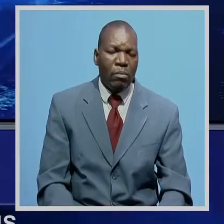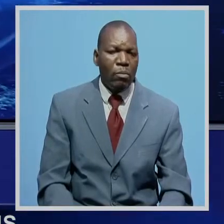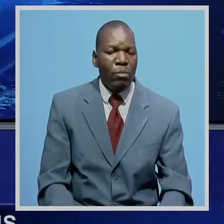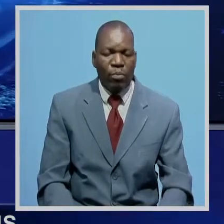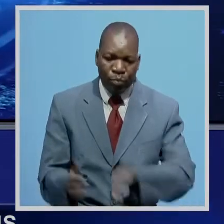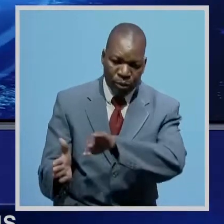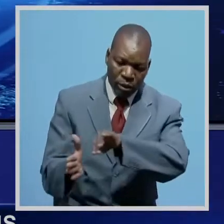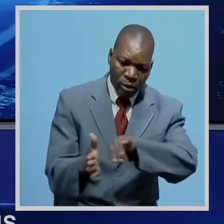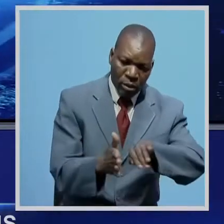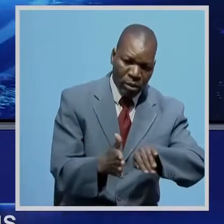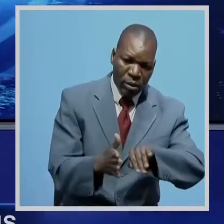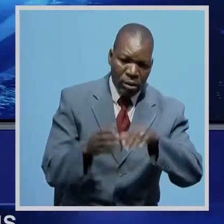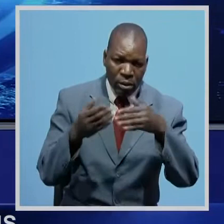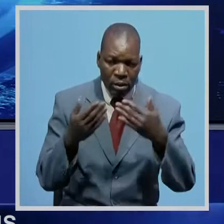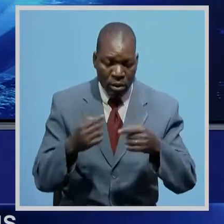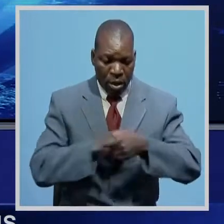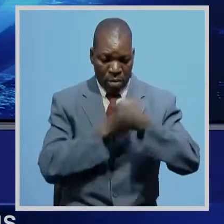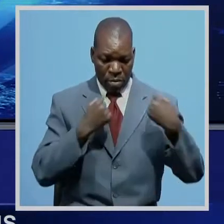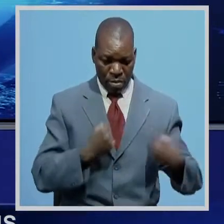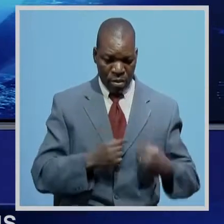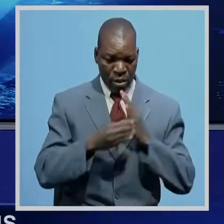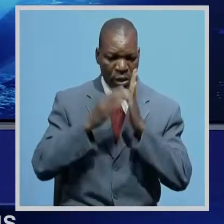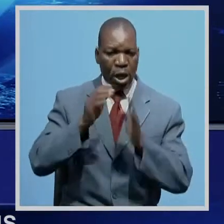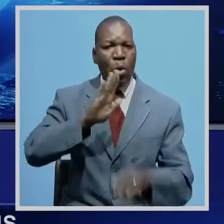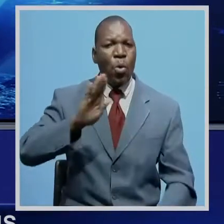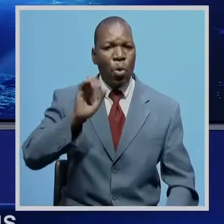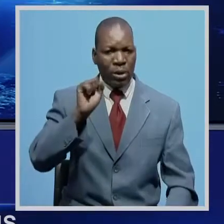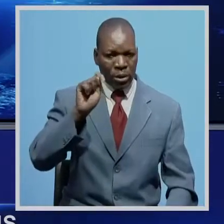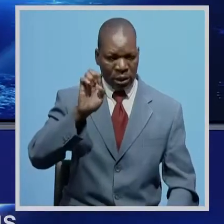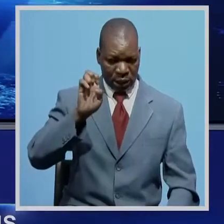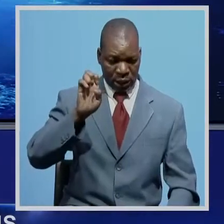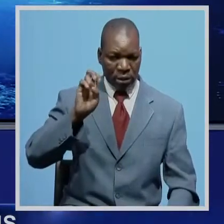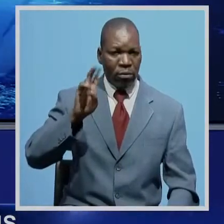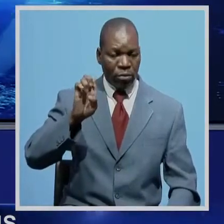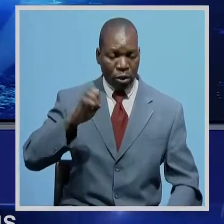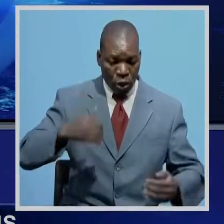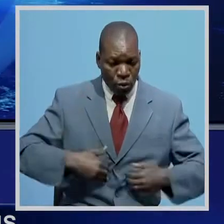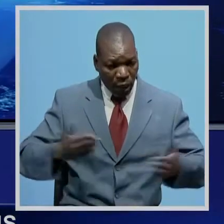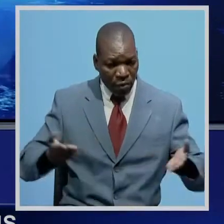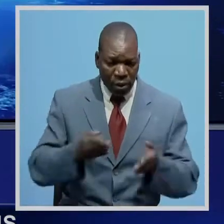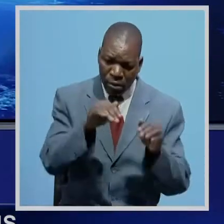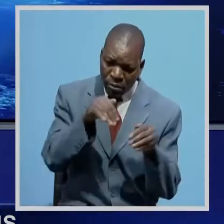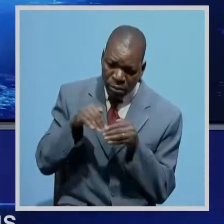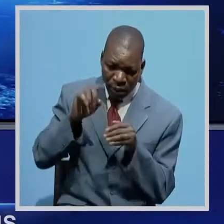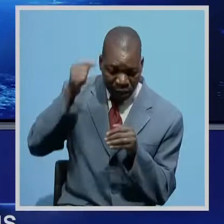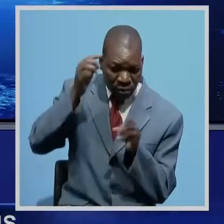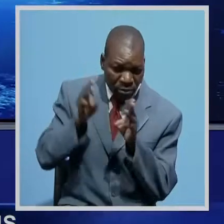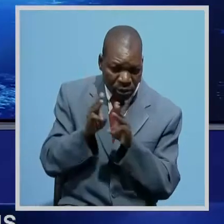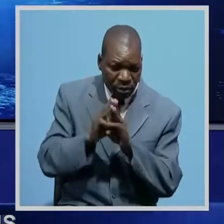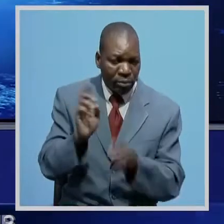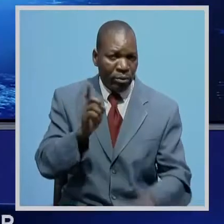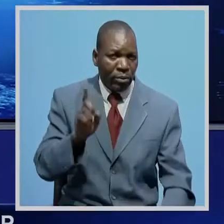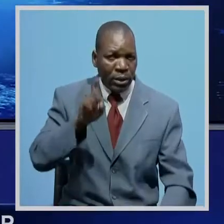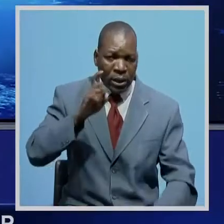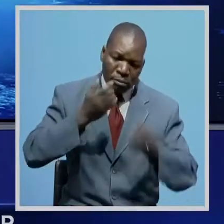A National Restoration Party NARP leader Stephen Nyirenda has advised youth not to shun the meetings called by government to